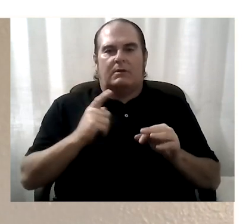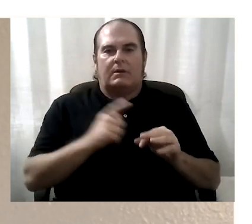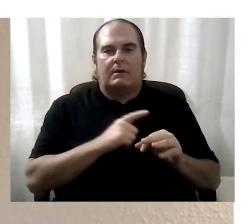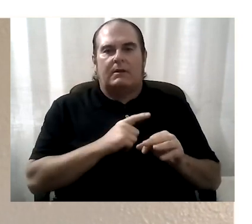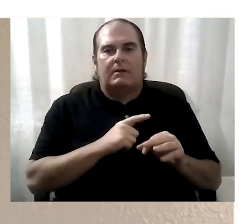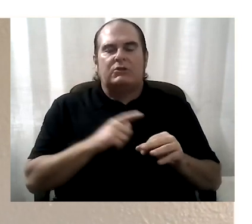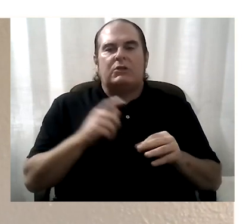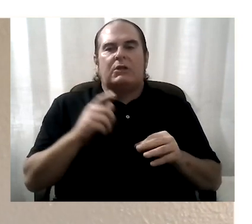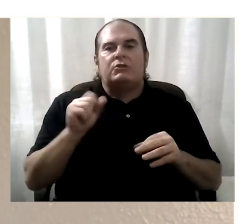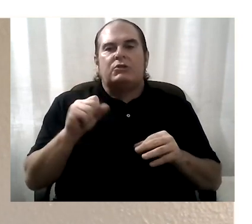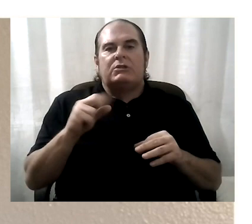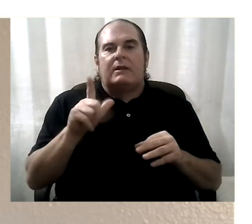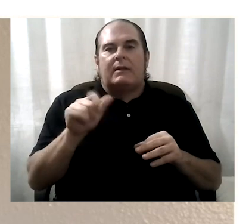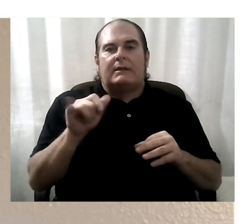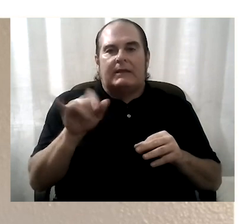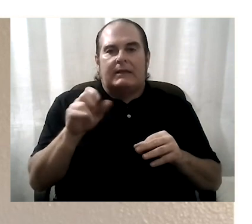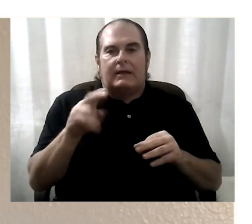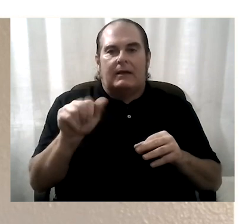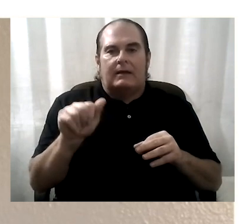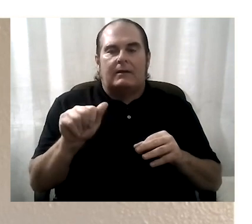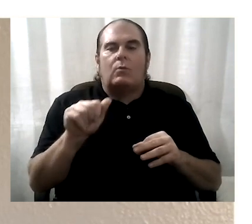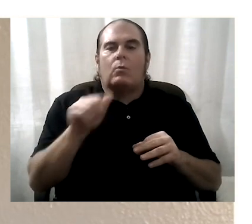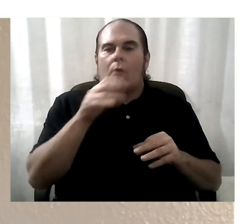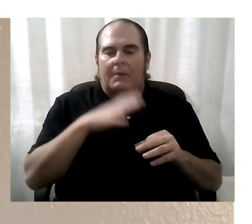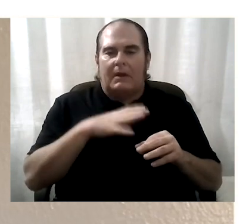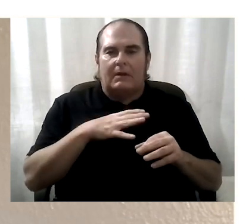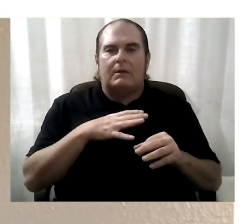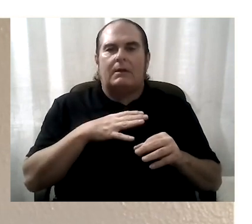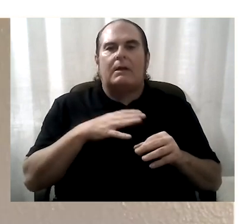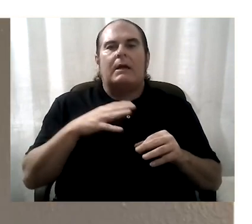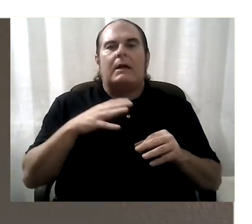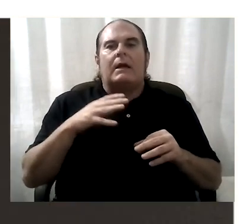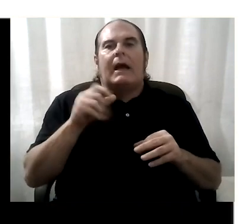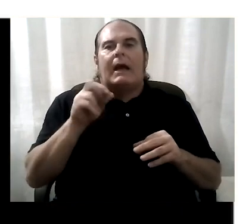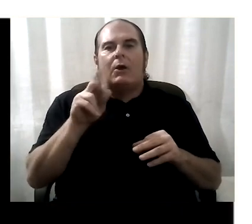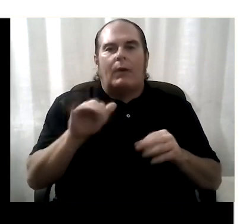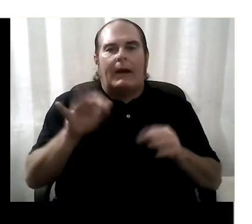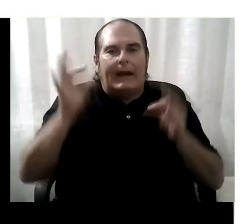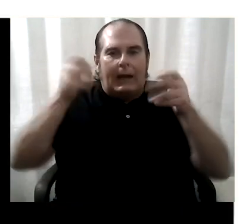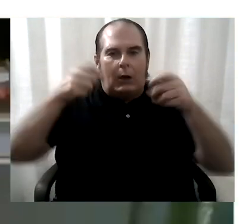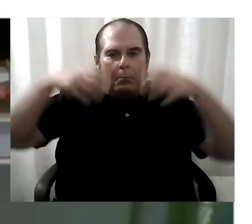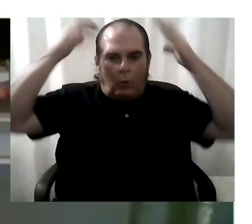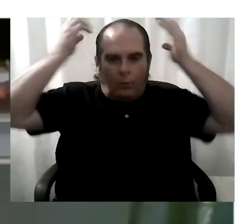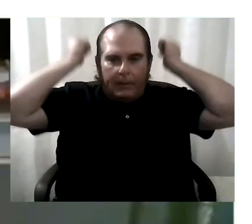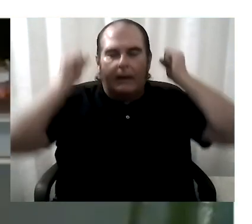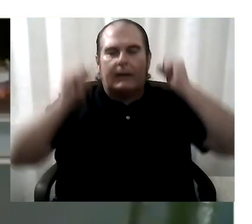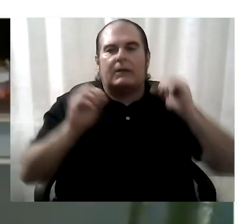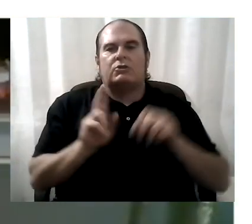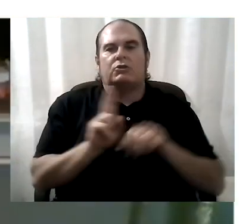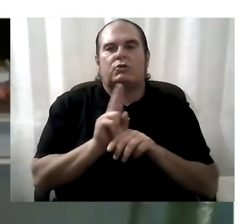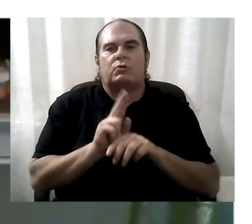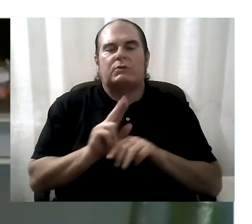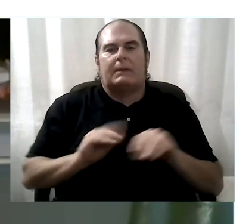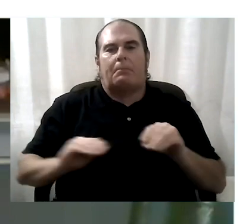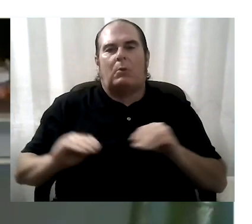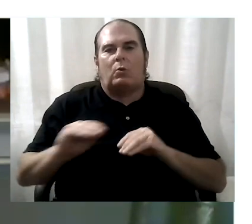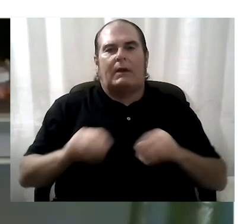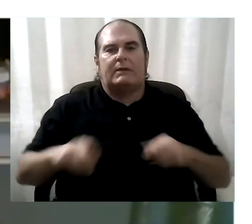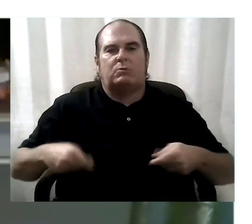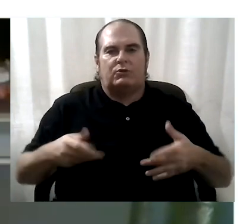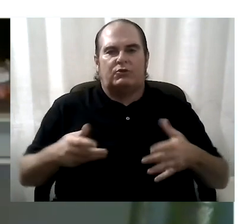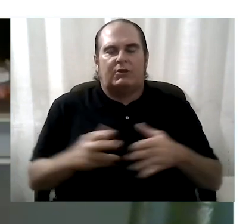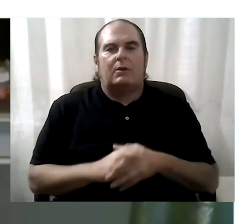Latina woman with gray hair pulled back, and she uses a motorized chair. One of the things that